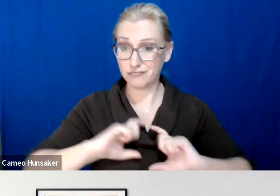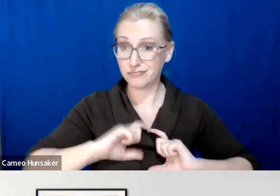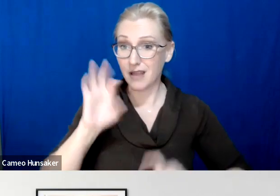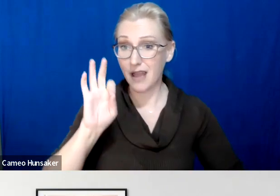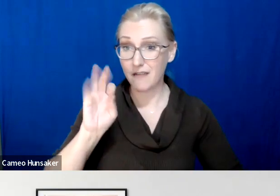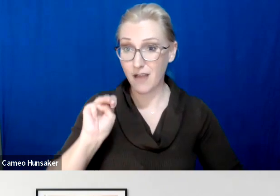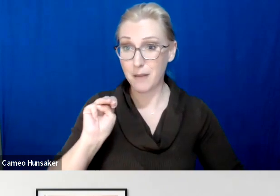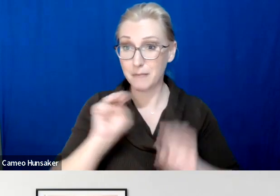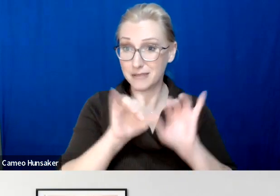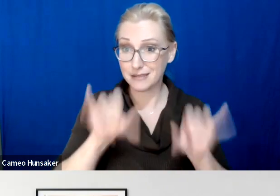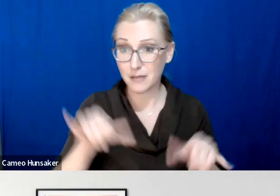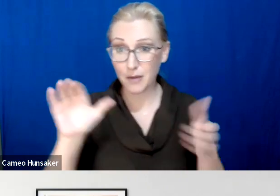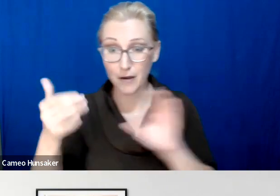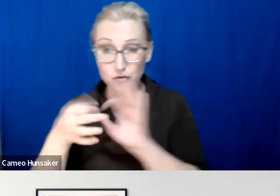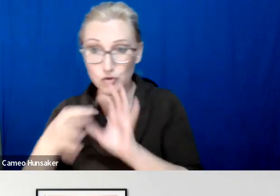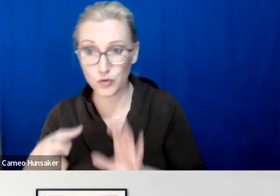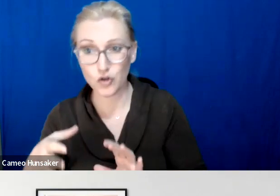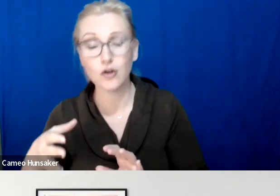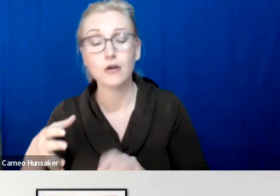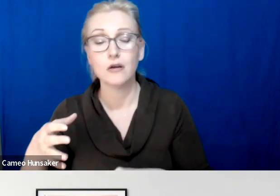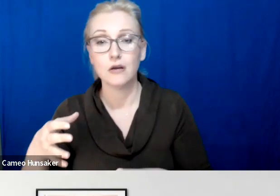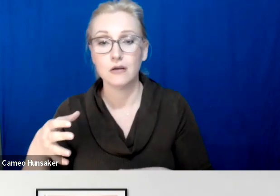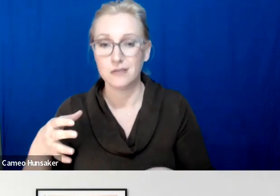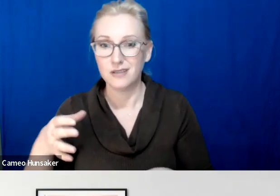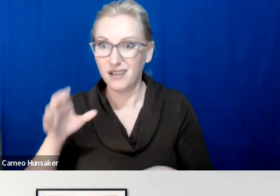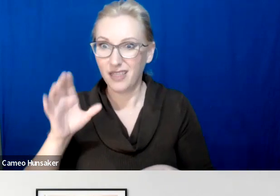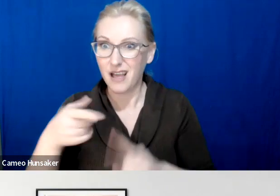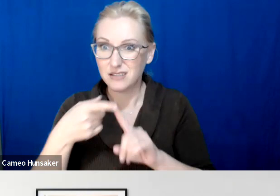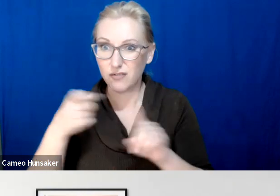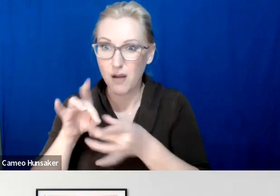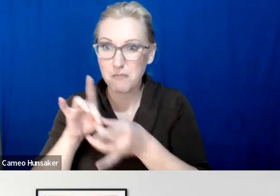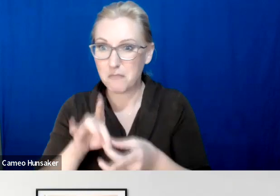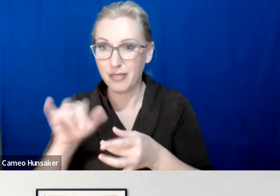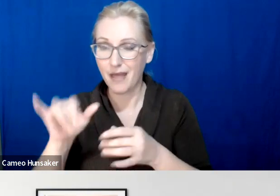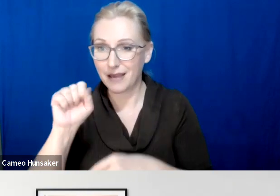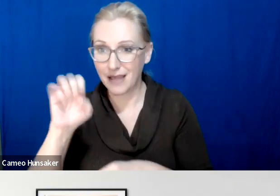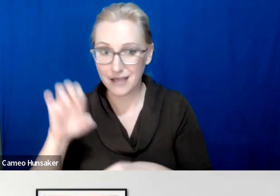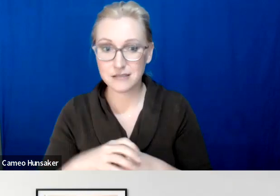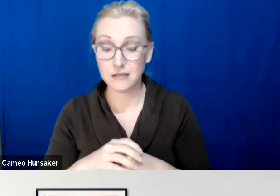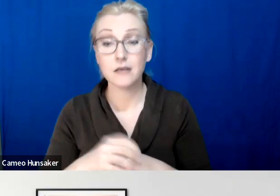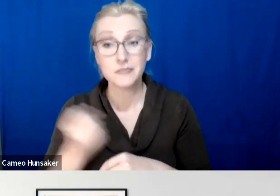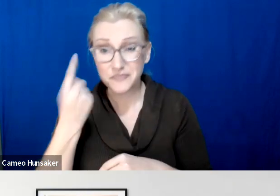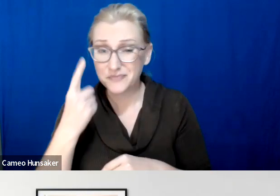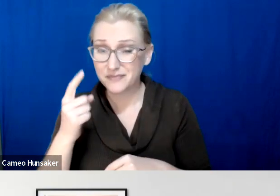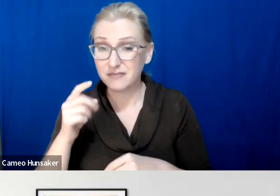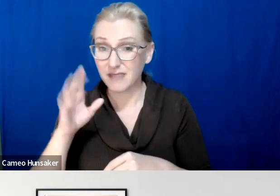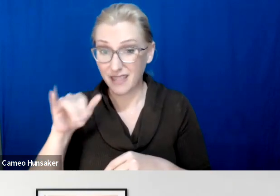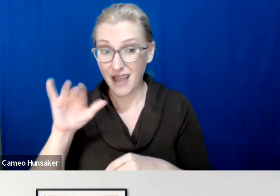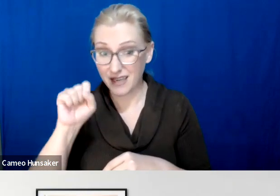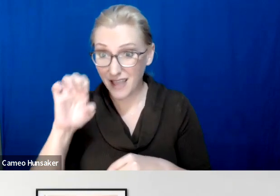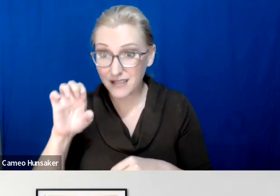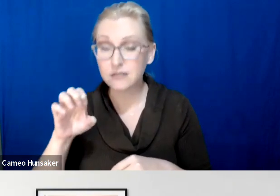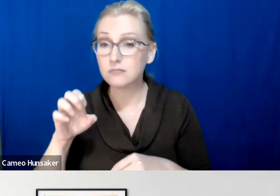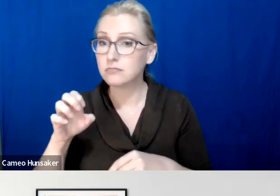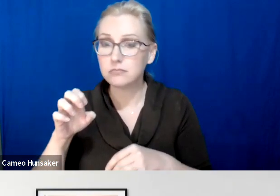that time was that child, you know, had a really high IQ, could have been getting 100% in every class if they'd provided her